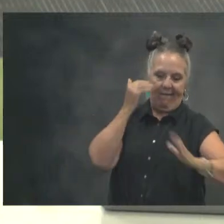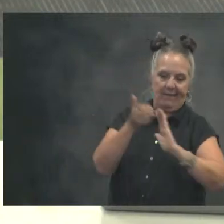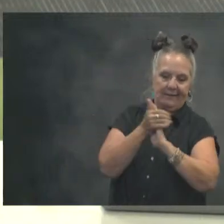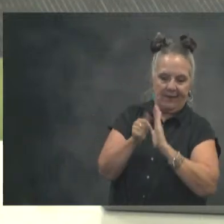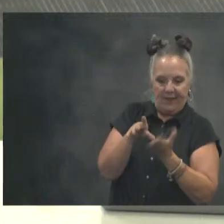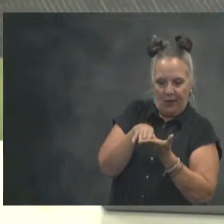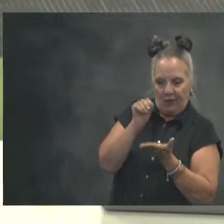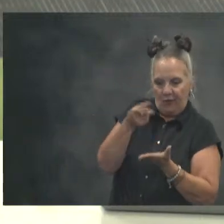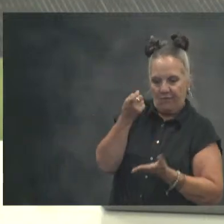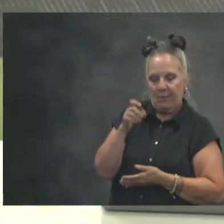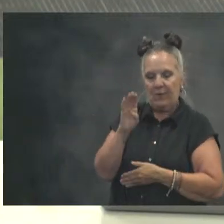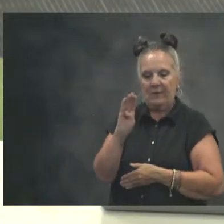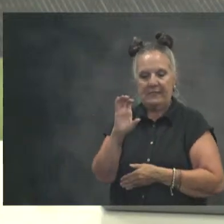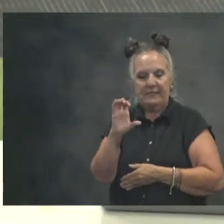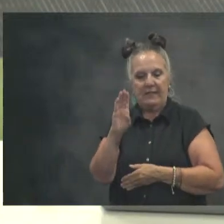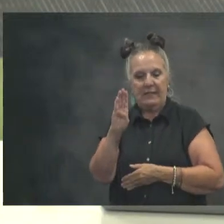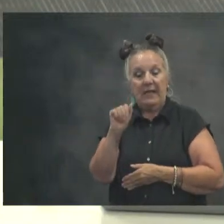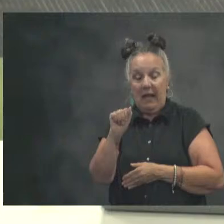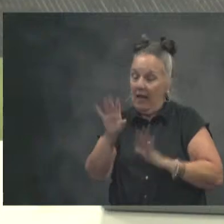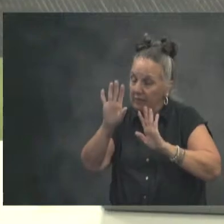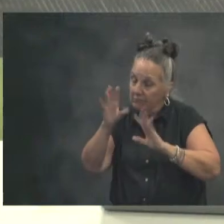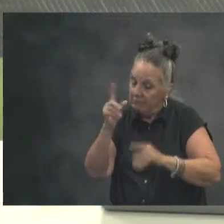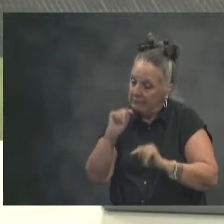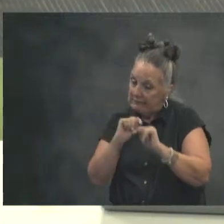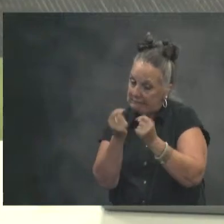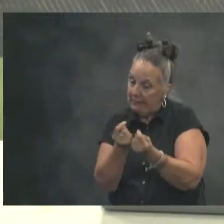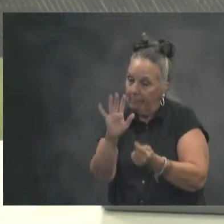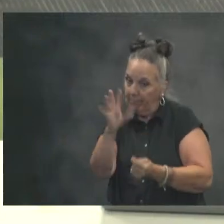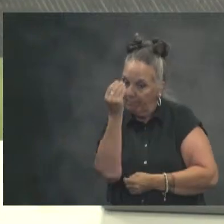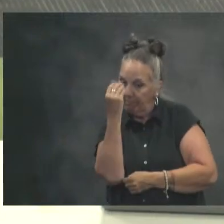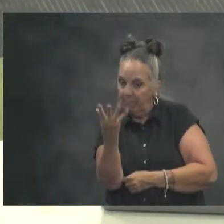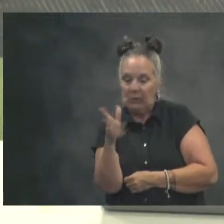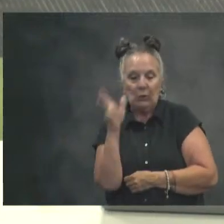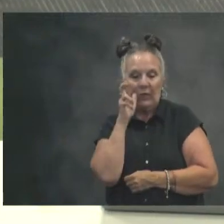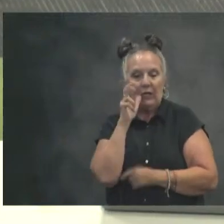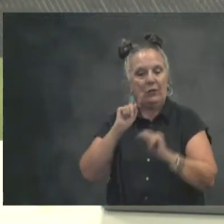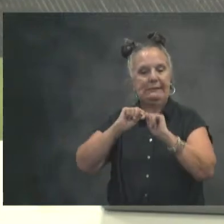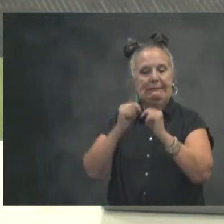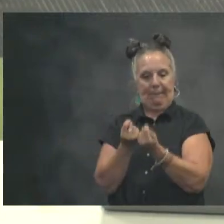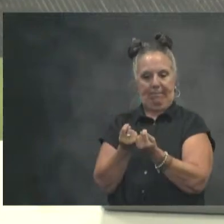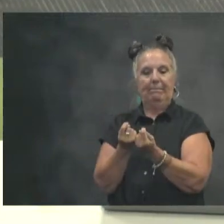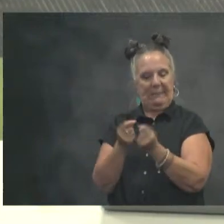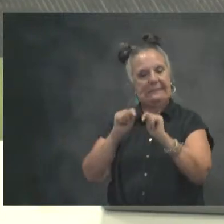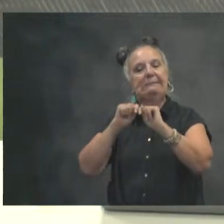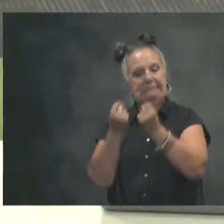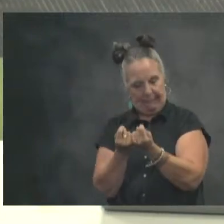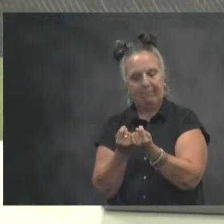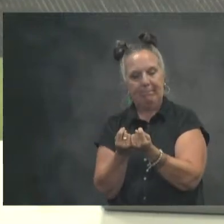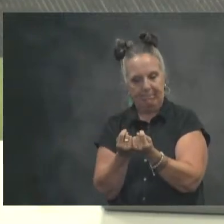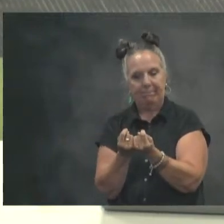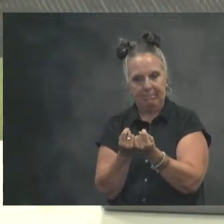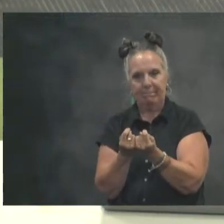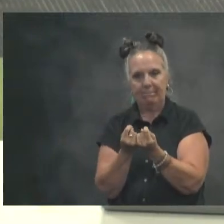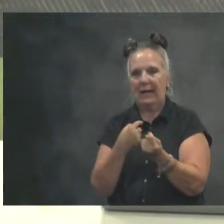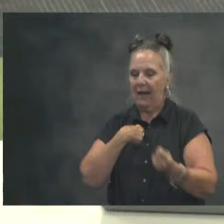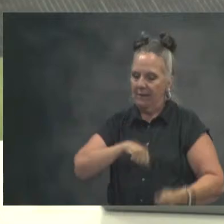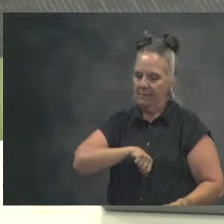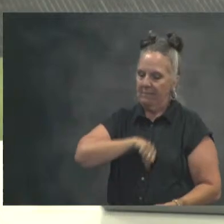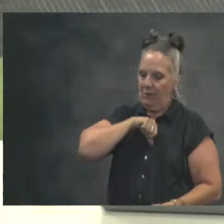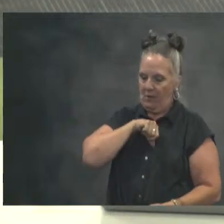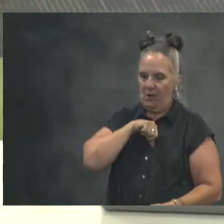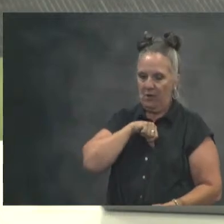they've learned from their BCBA, and it's a team effort, right? And that's one thing you hear from the Bester team. It's a team effort. And I am very